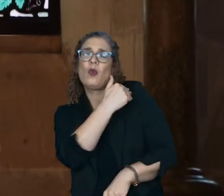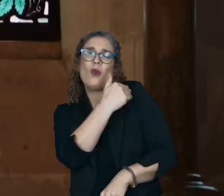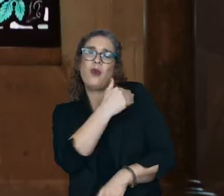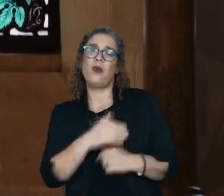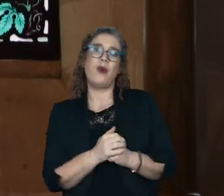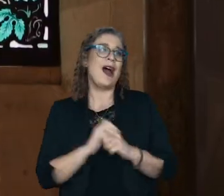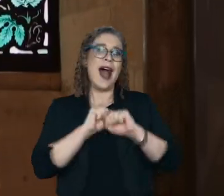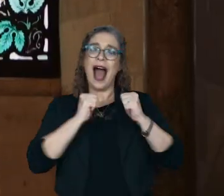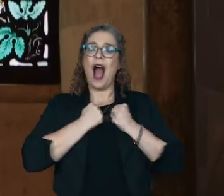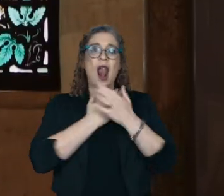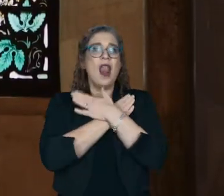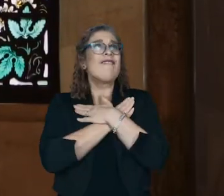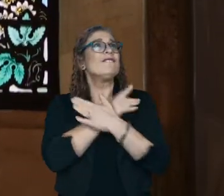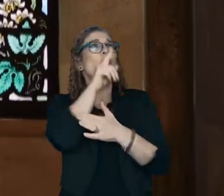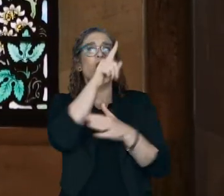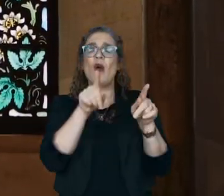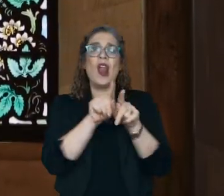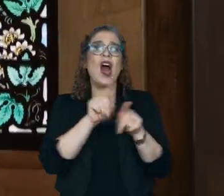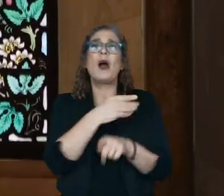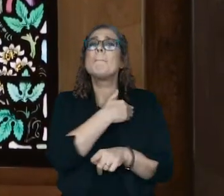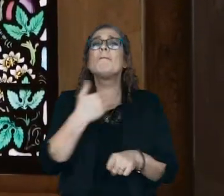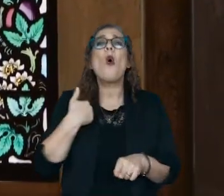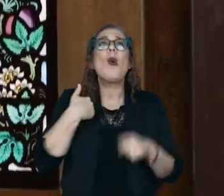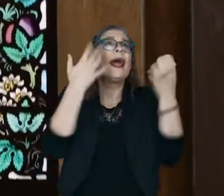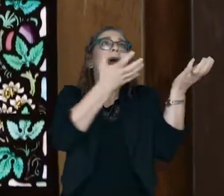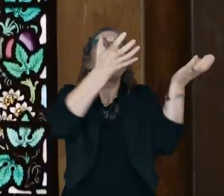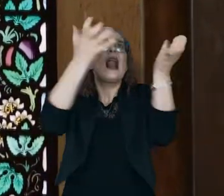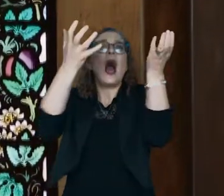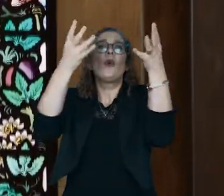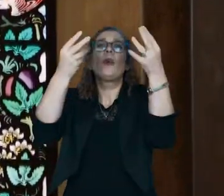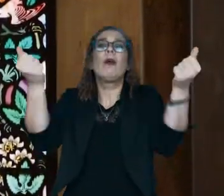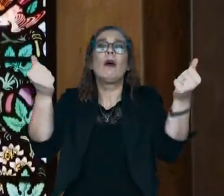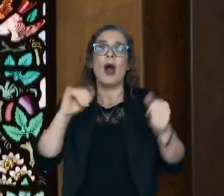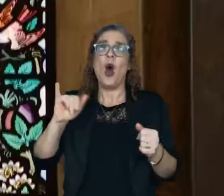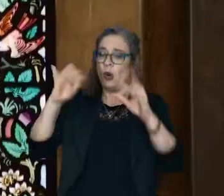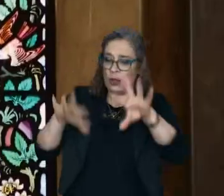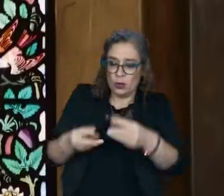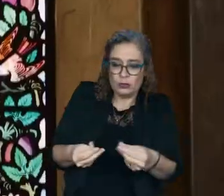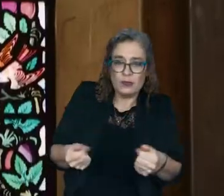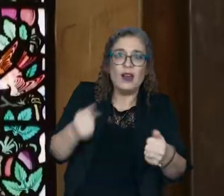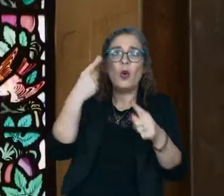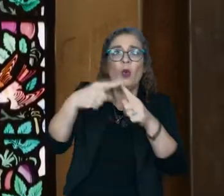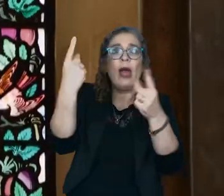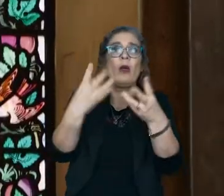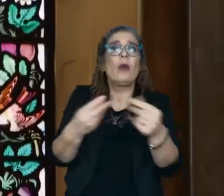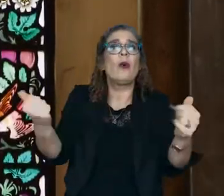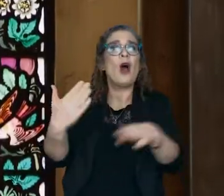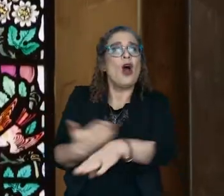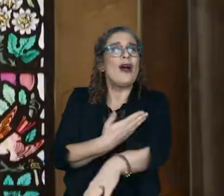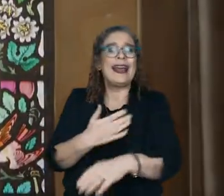you is like a morning cloud, like the dew that goes away early. Have mercy on